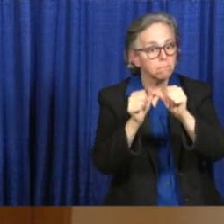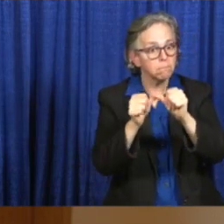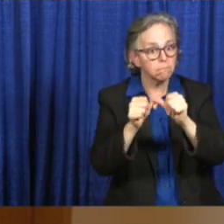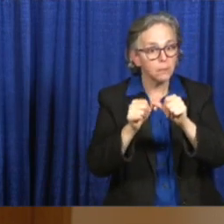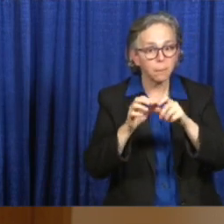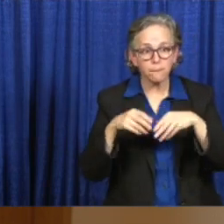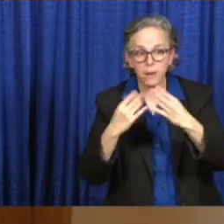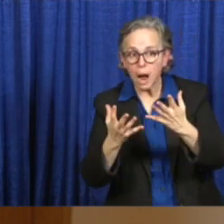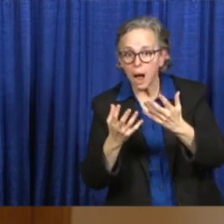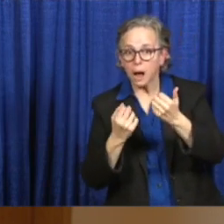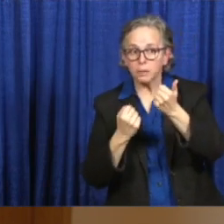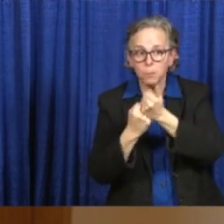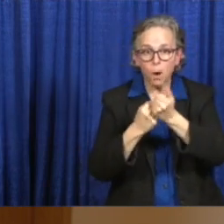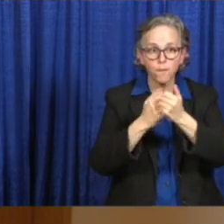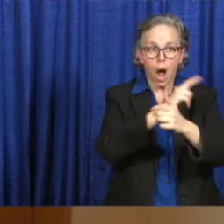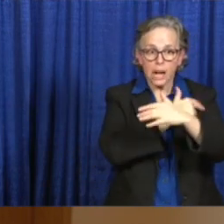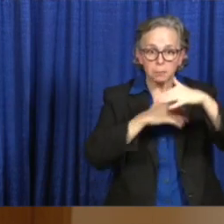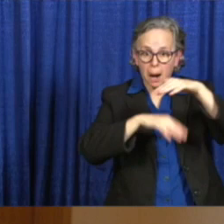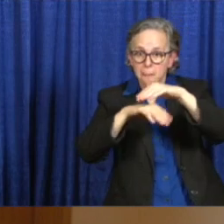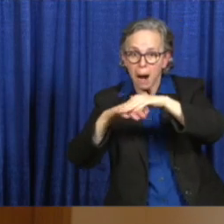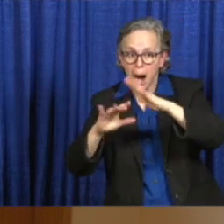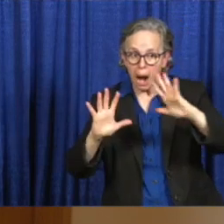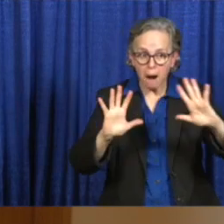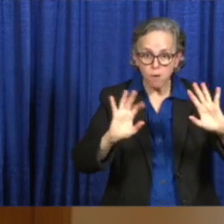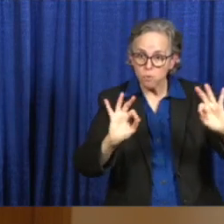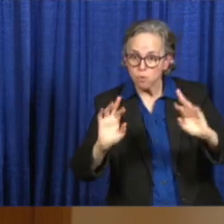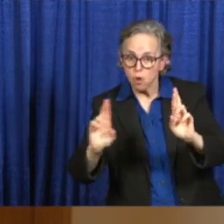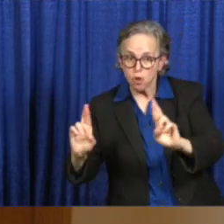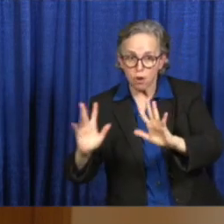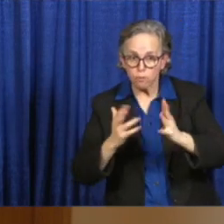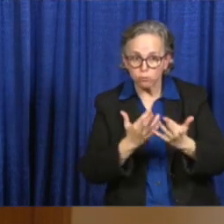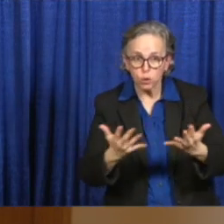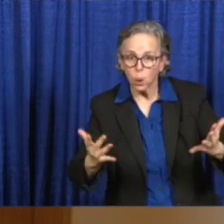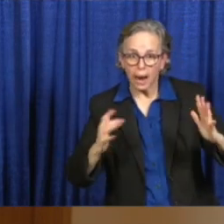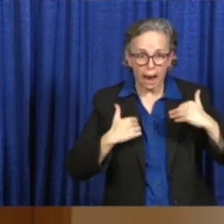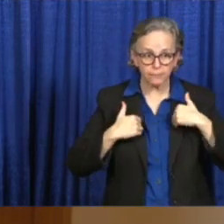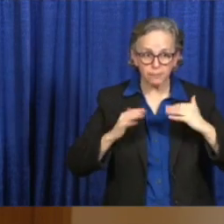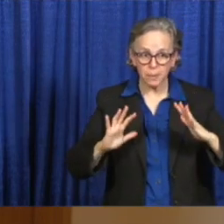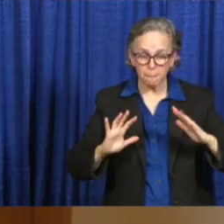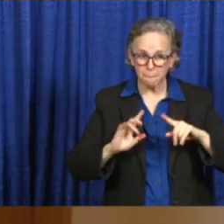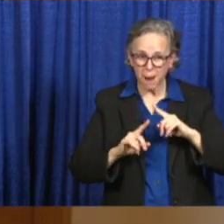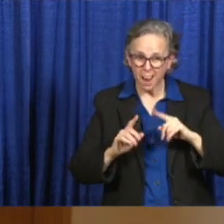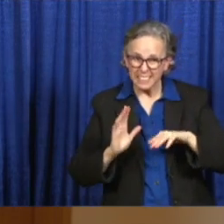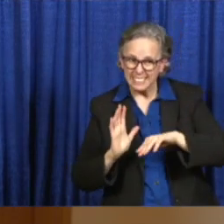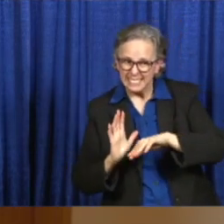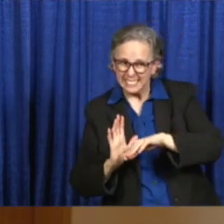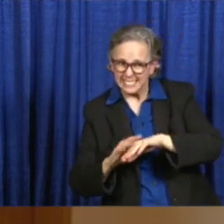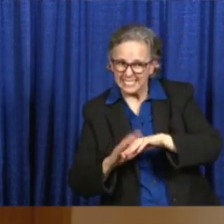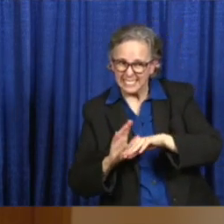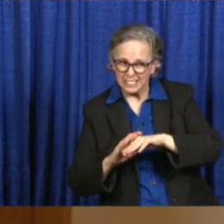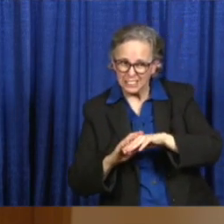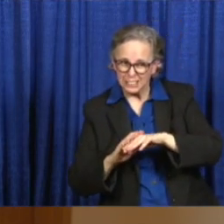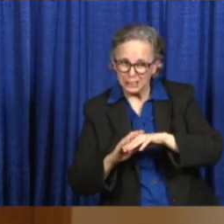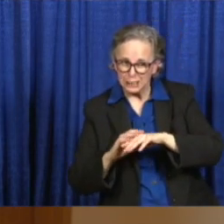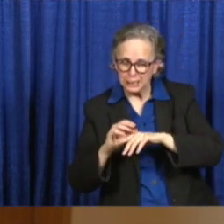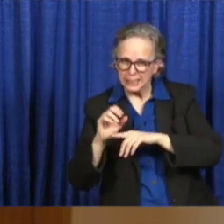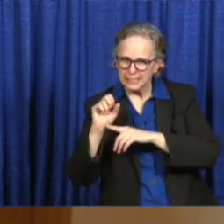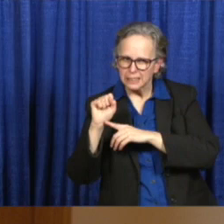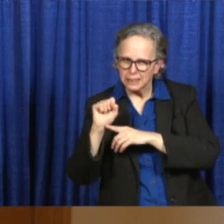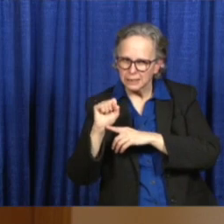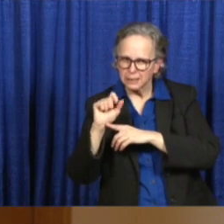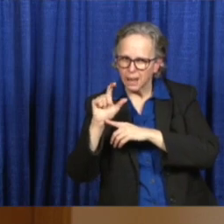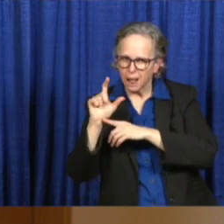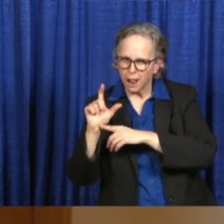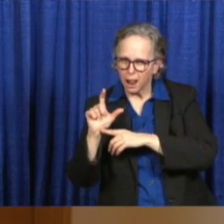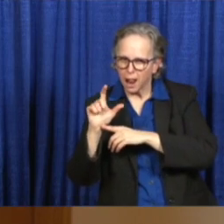we need for all of us. It's also going to be a slow, flat top, and then it's going to slowly